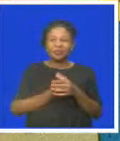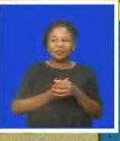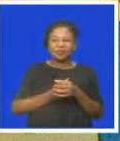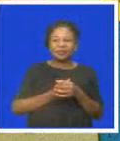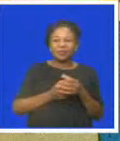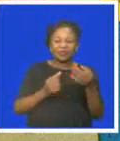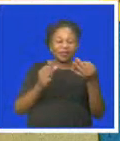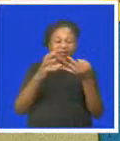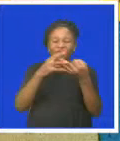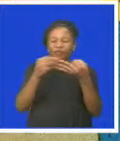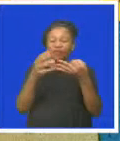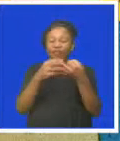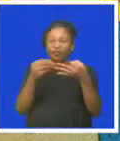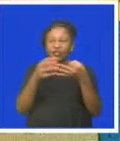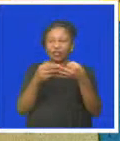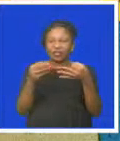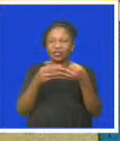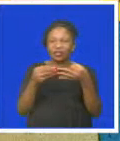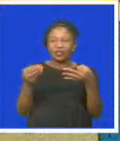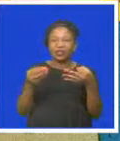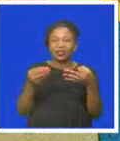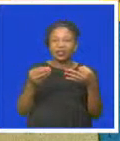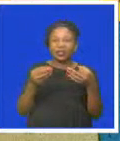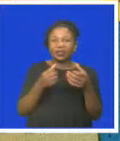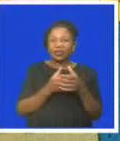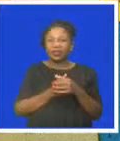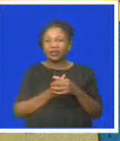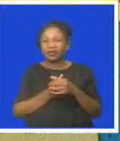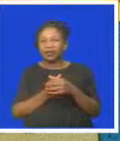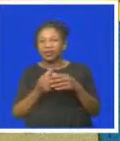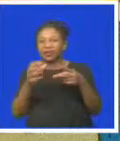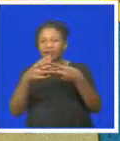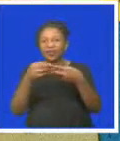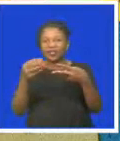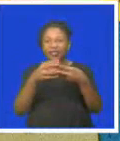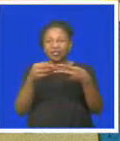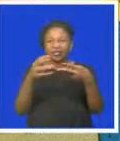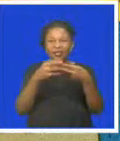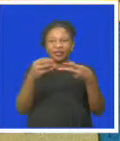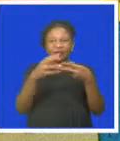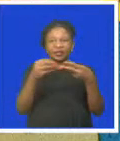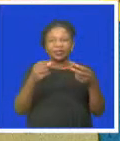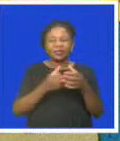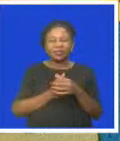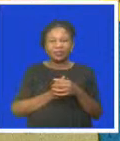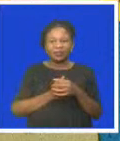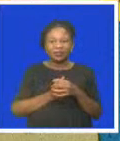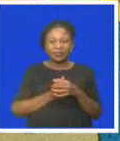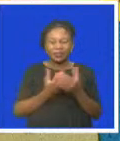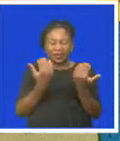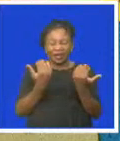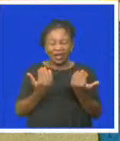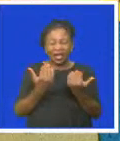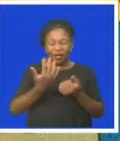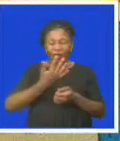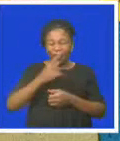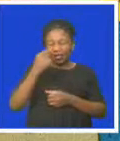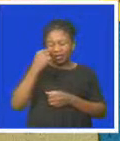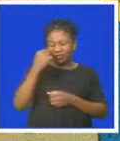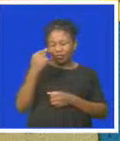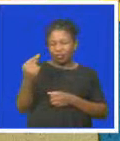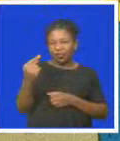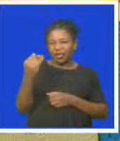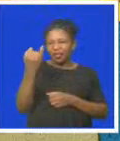fruits, and vegetables to customers. Just look at the first picture. you